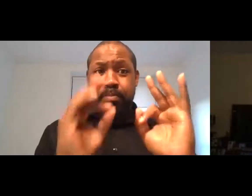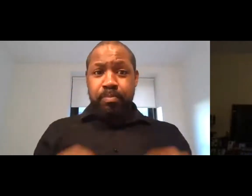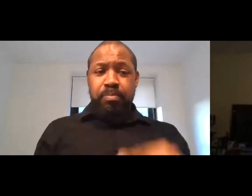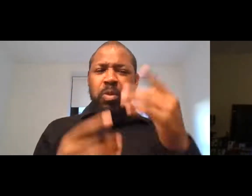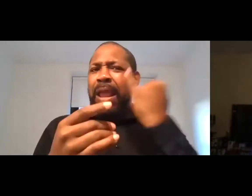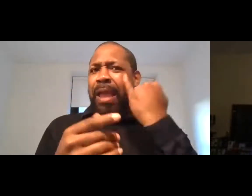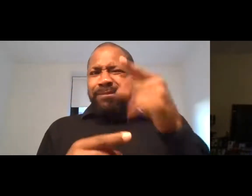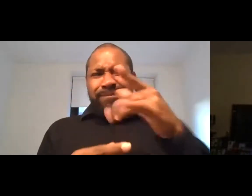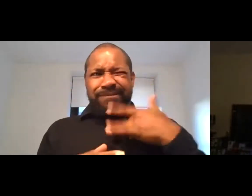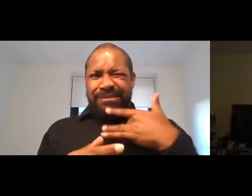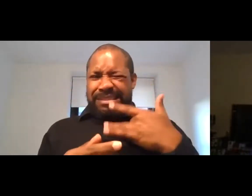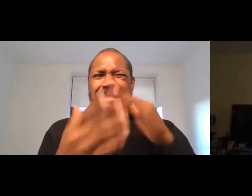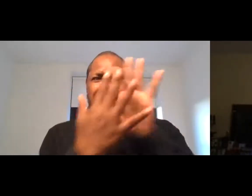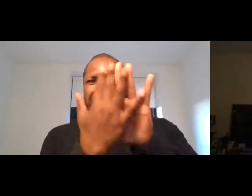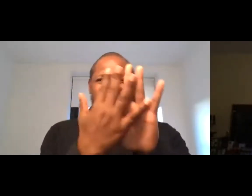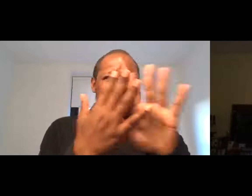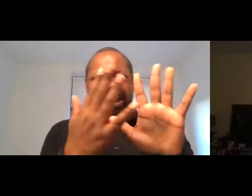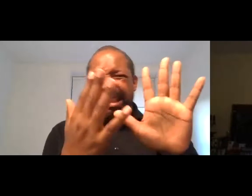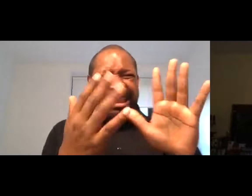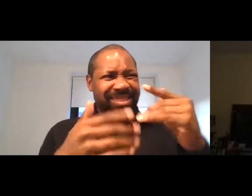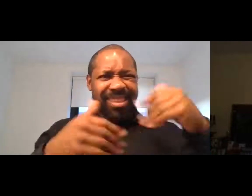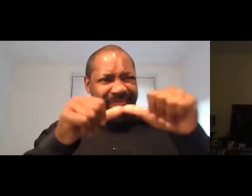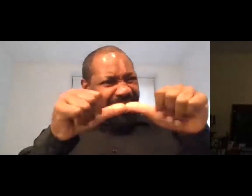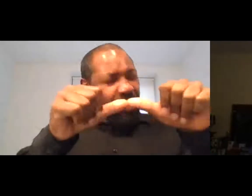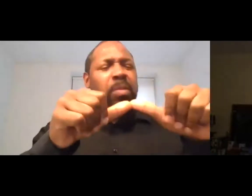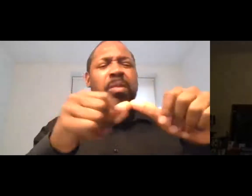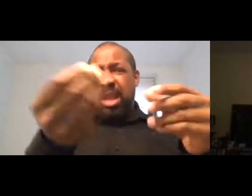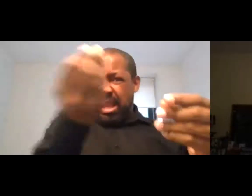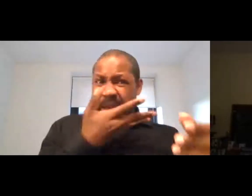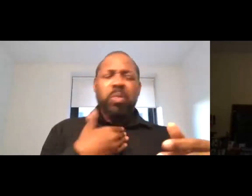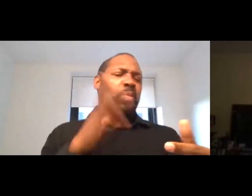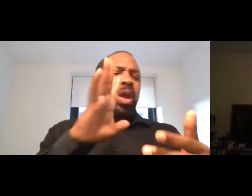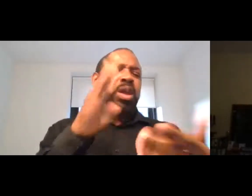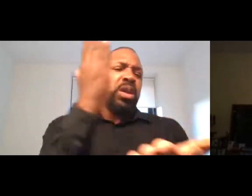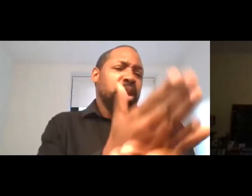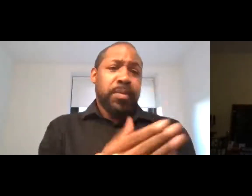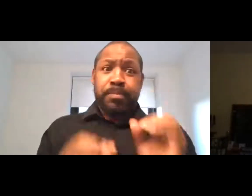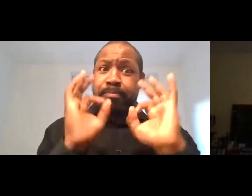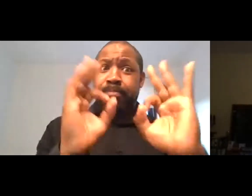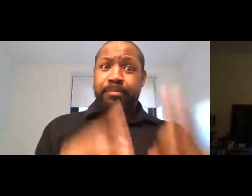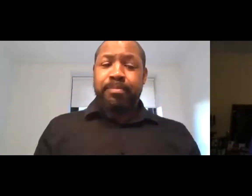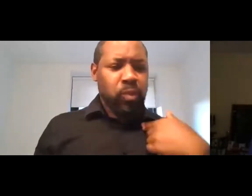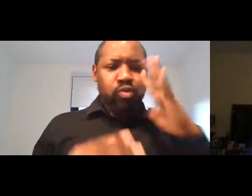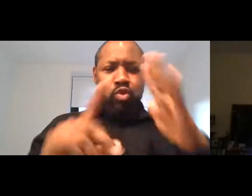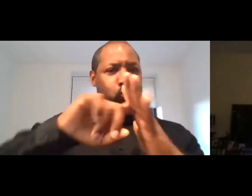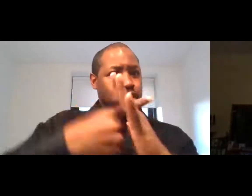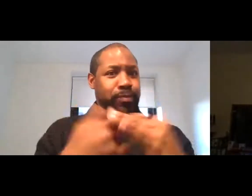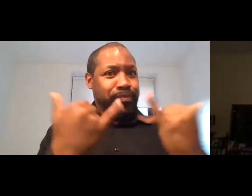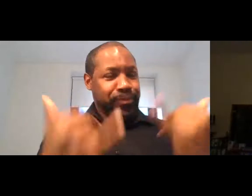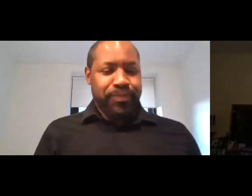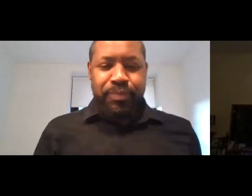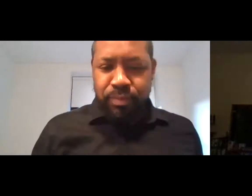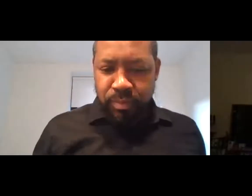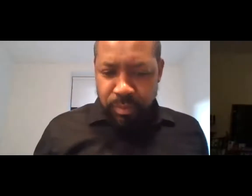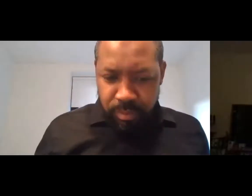That way you can keep your eye gaze in one place. But if it becomes an issue and it's not clear, please let me know and